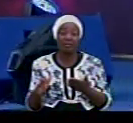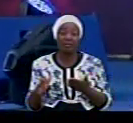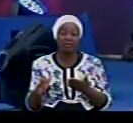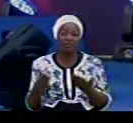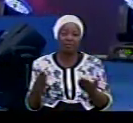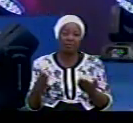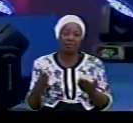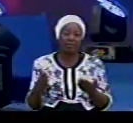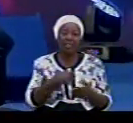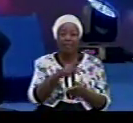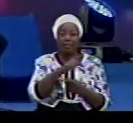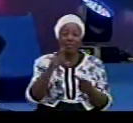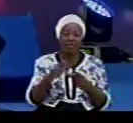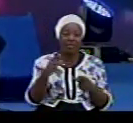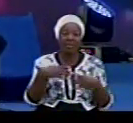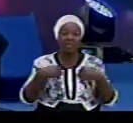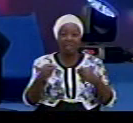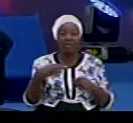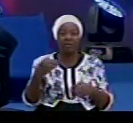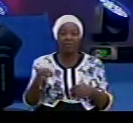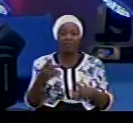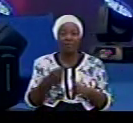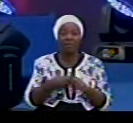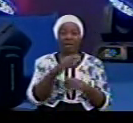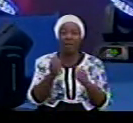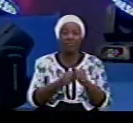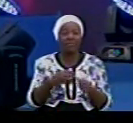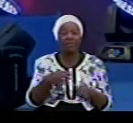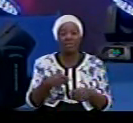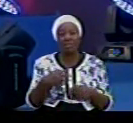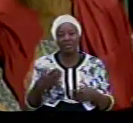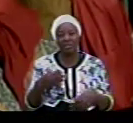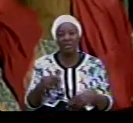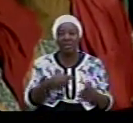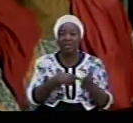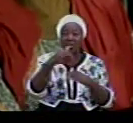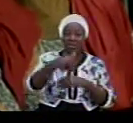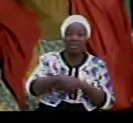Tonight, Christ will speak the word through me here.